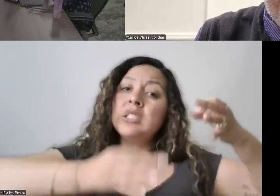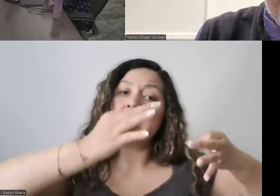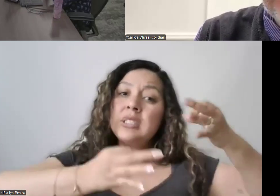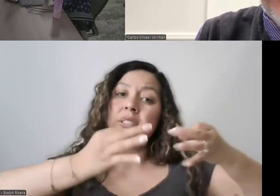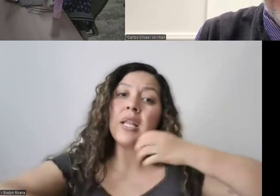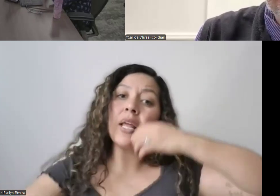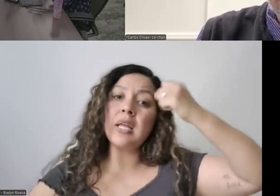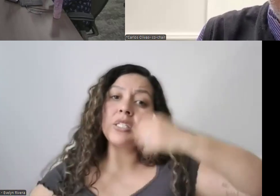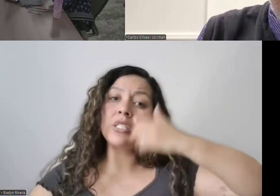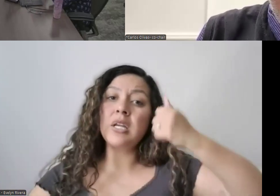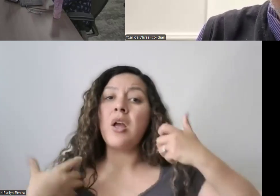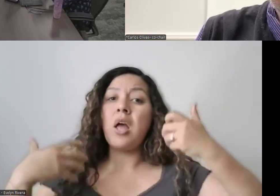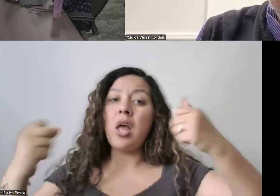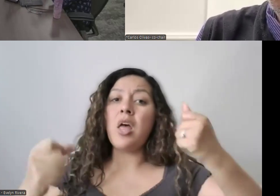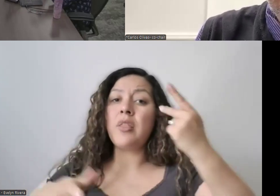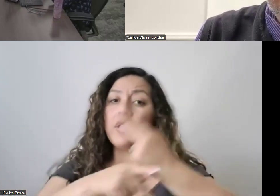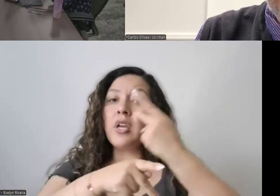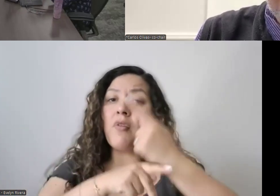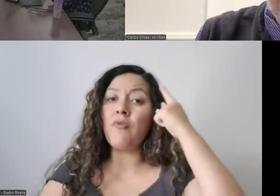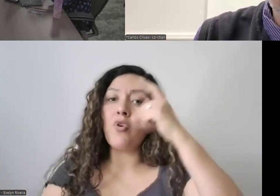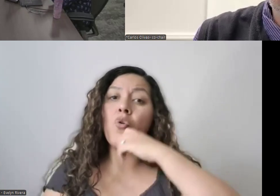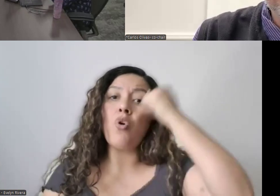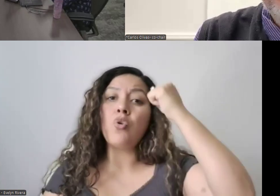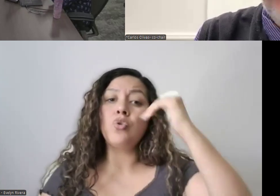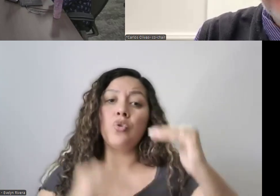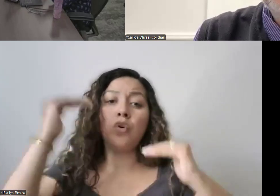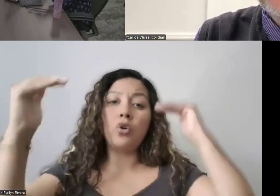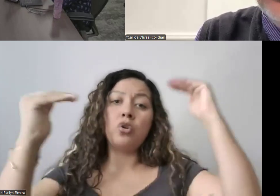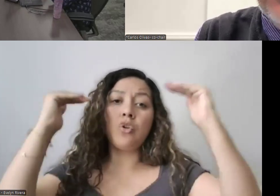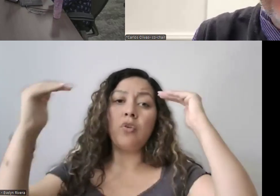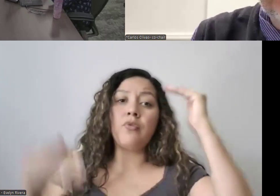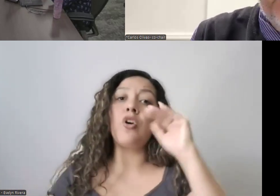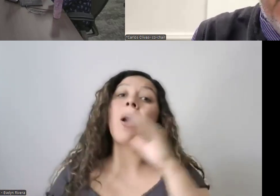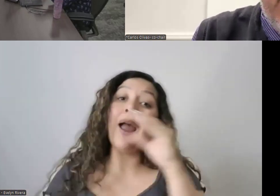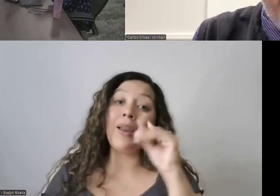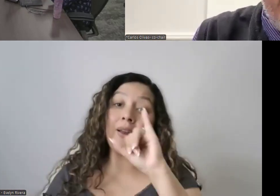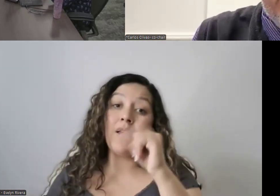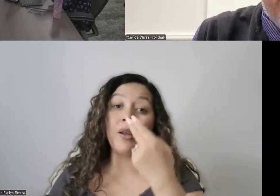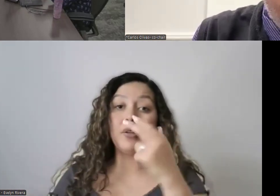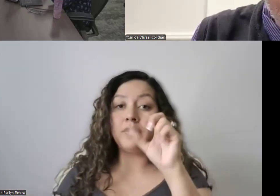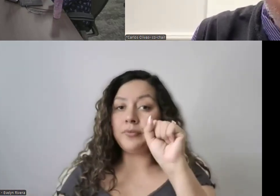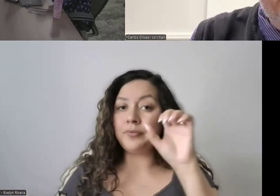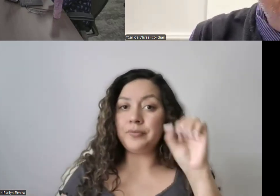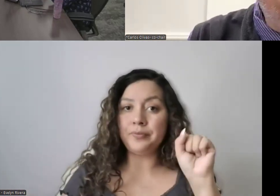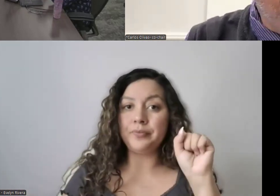healthcare for older adults, and the in-home supportive services, and that